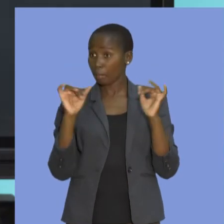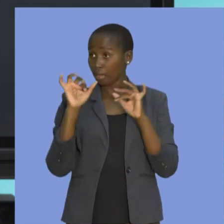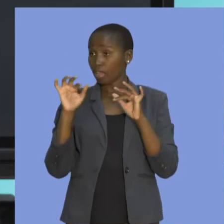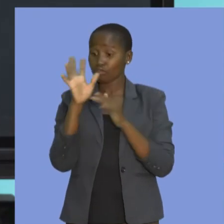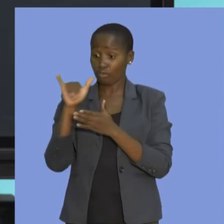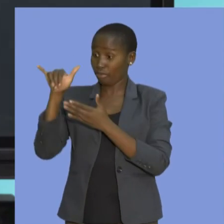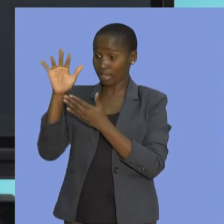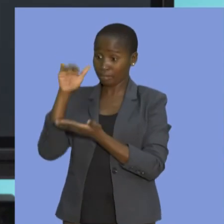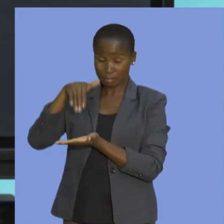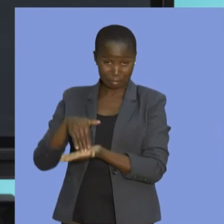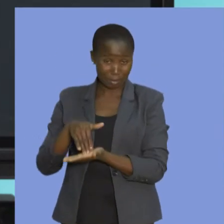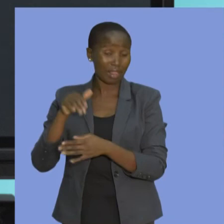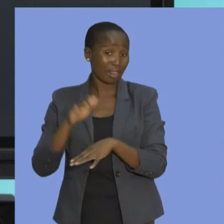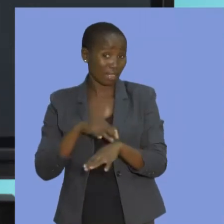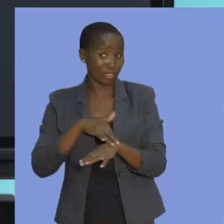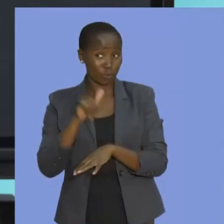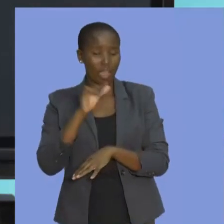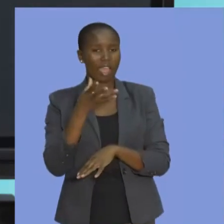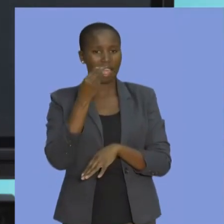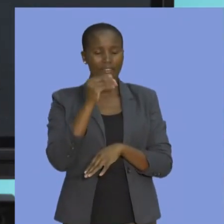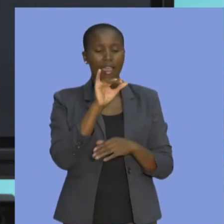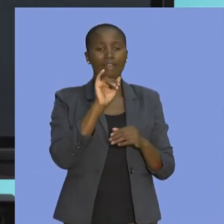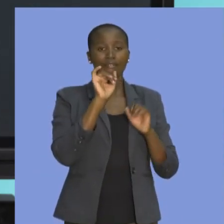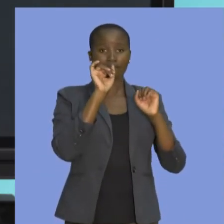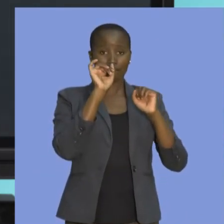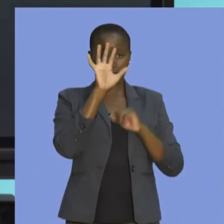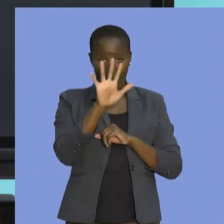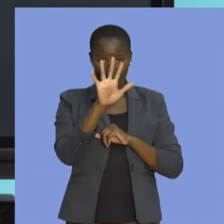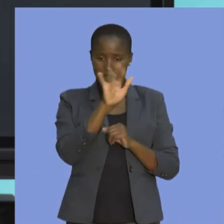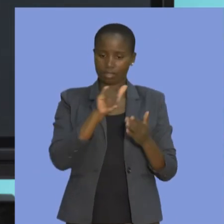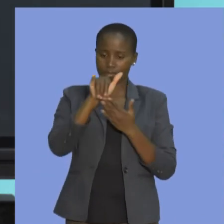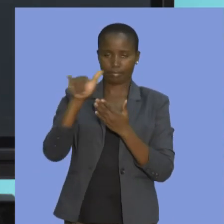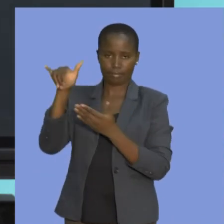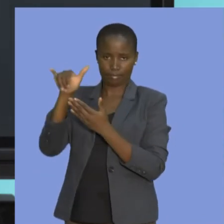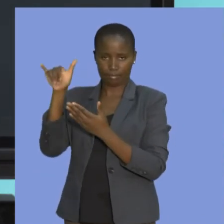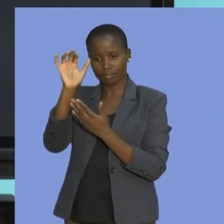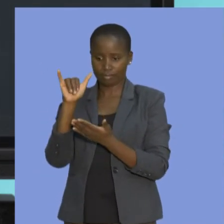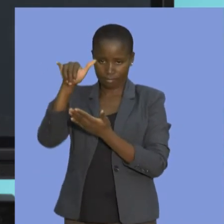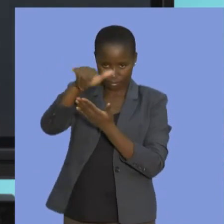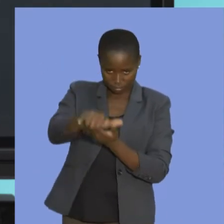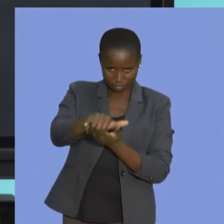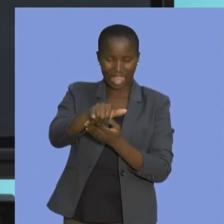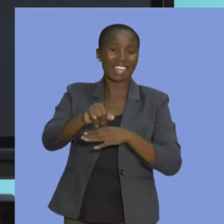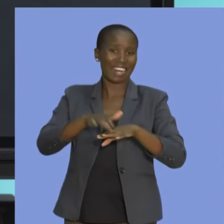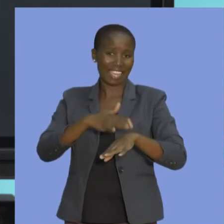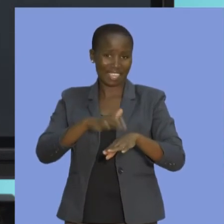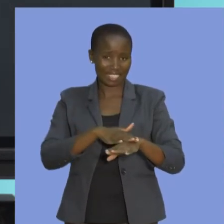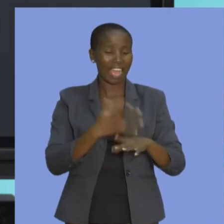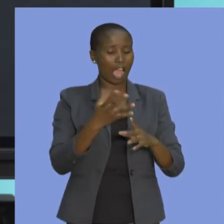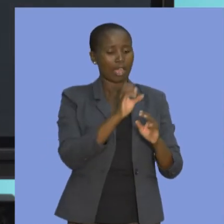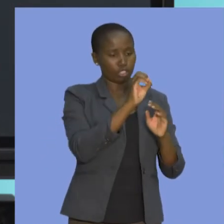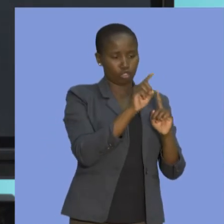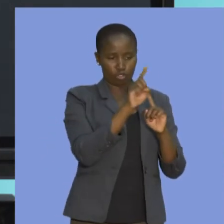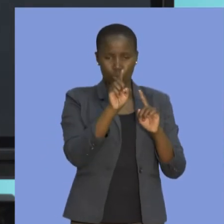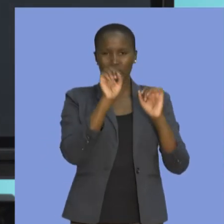have about 5 aircraft arriving 10 minutes late, by 10 minutes, between 0 to 10 minutes. You